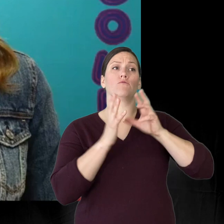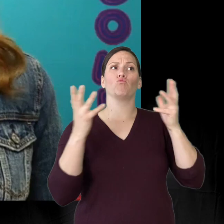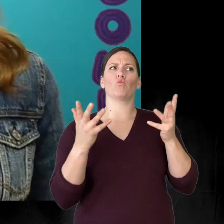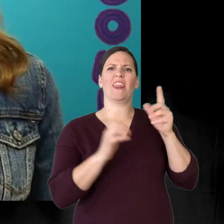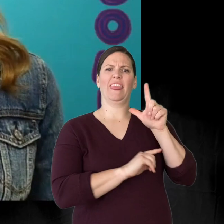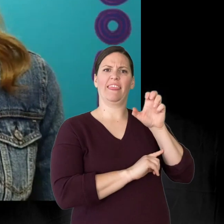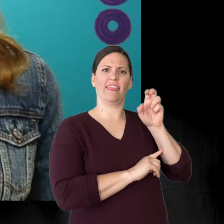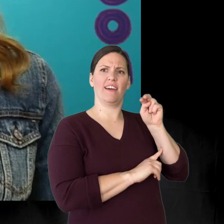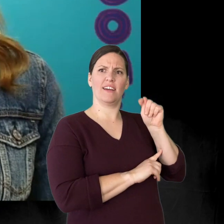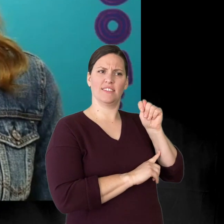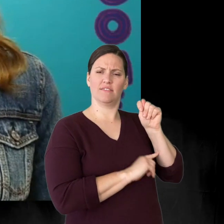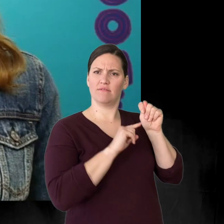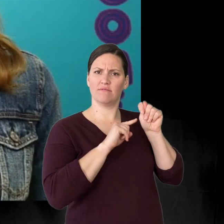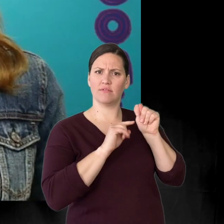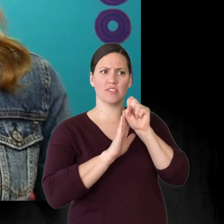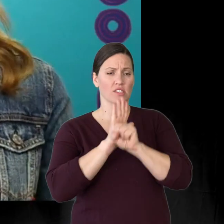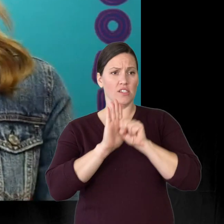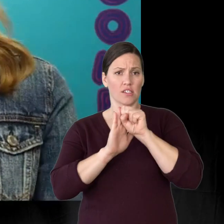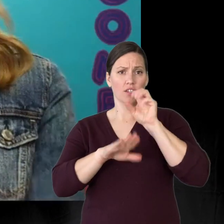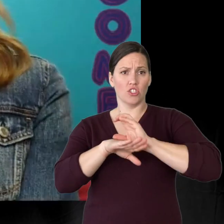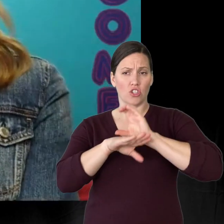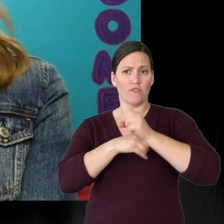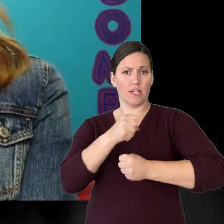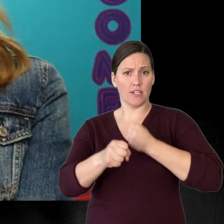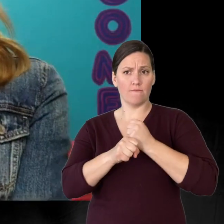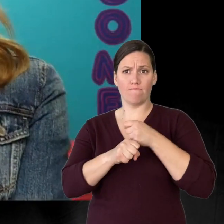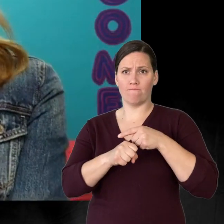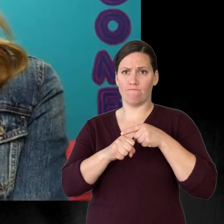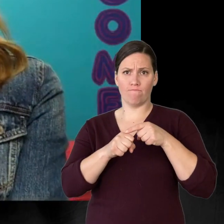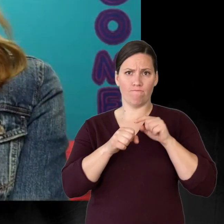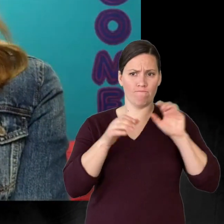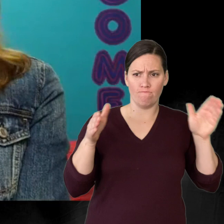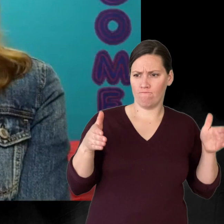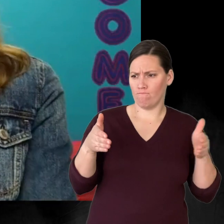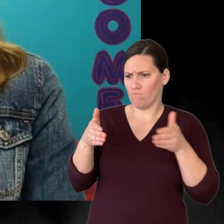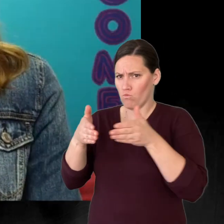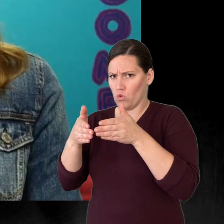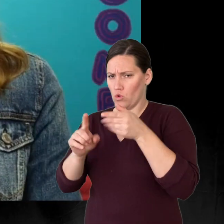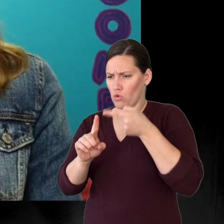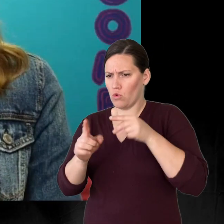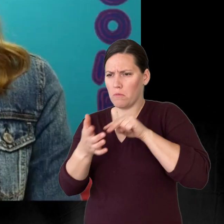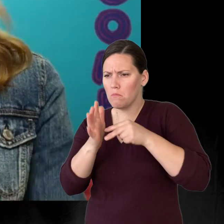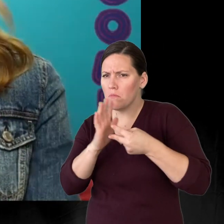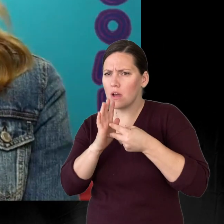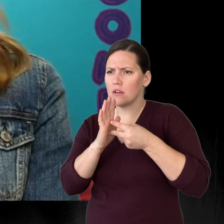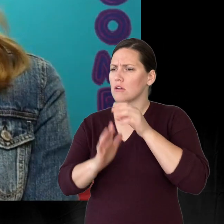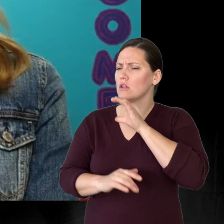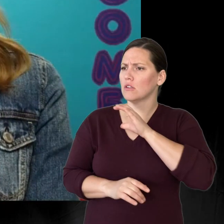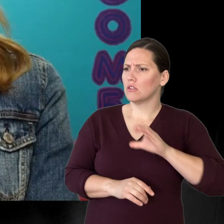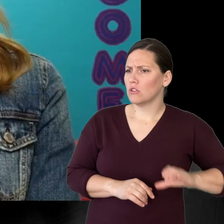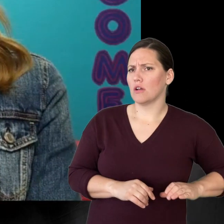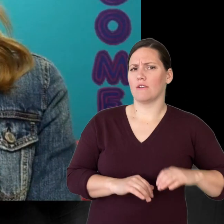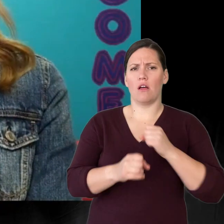is. Lent is a season in the church year where we set aside and we focus in with great intentionality on